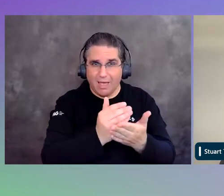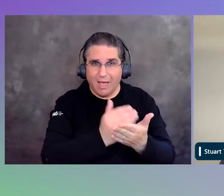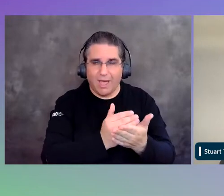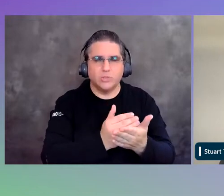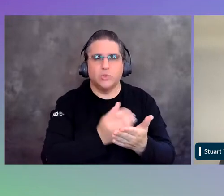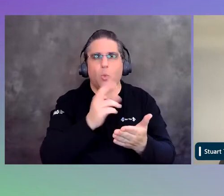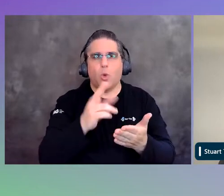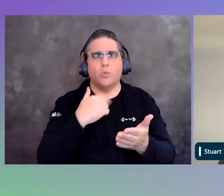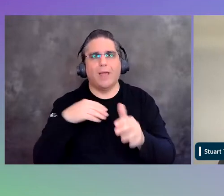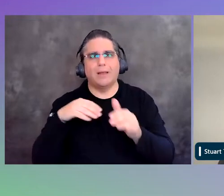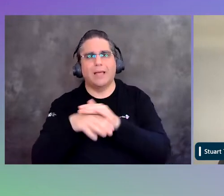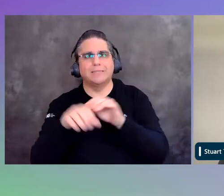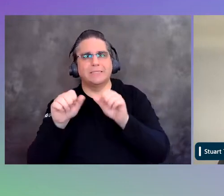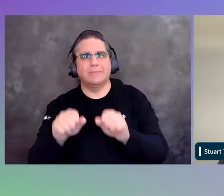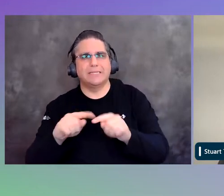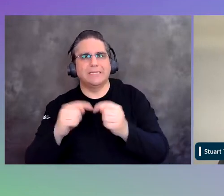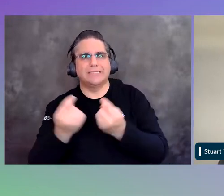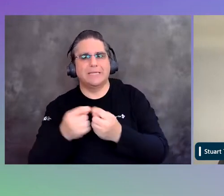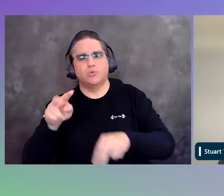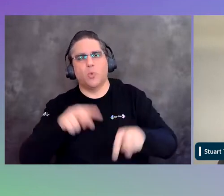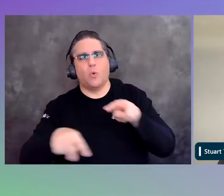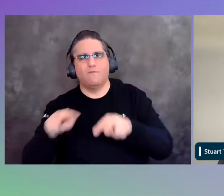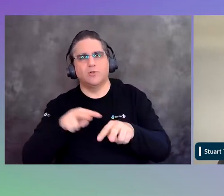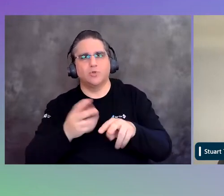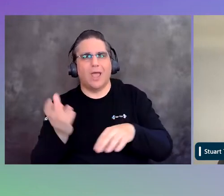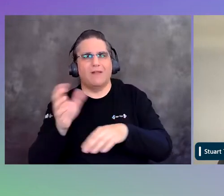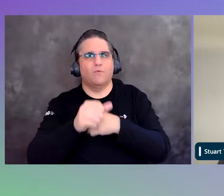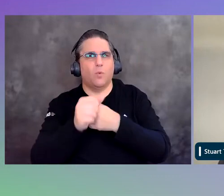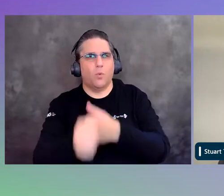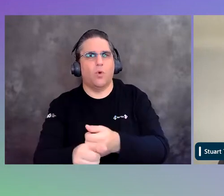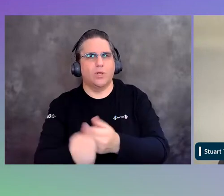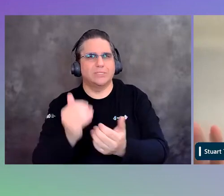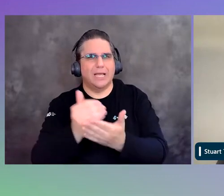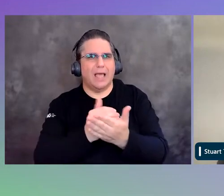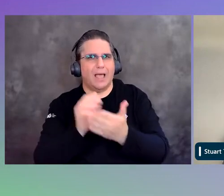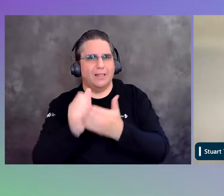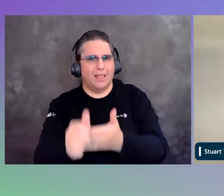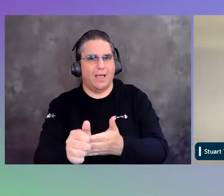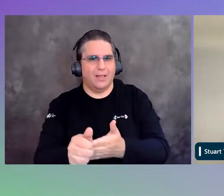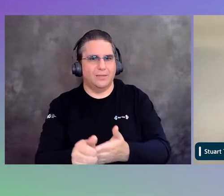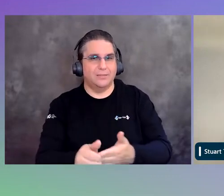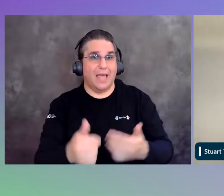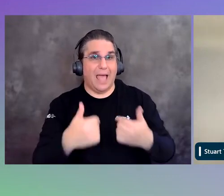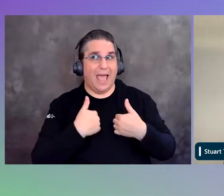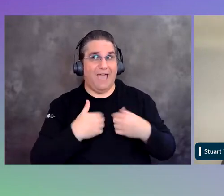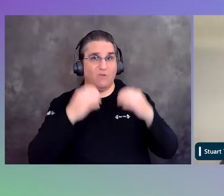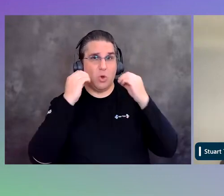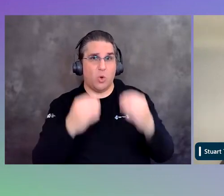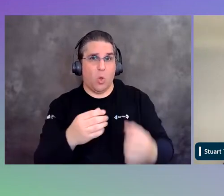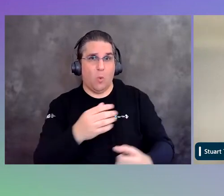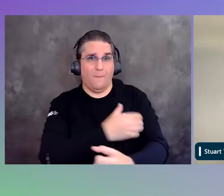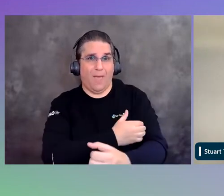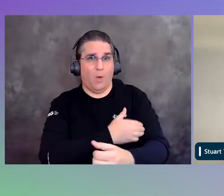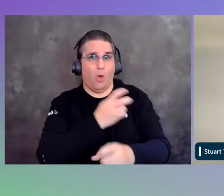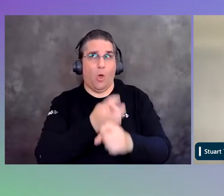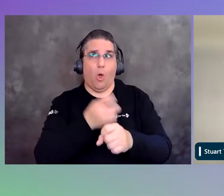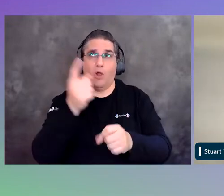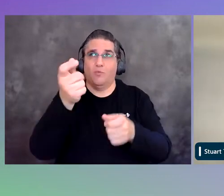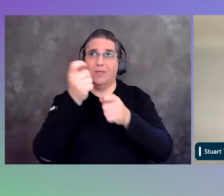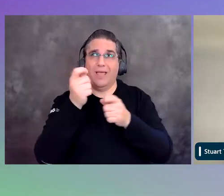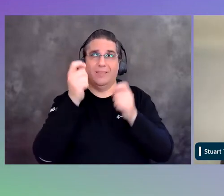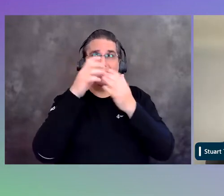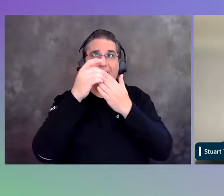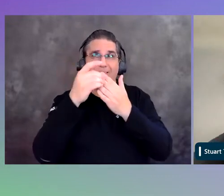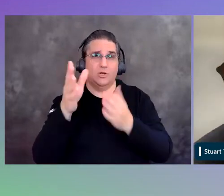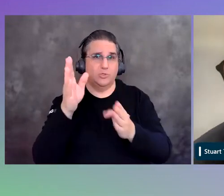that oversaw and enforced the guidelines? I have No. no power, so difficult to get leaders to listen at all.